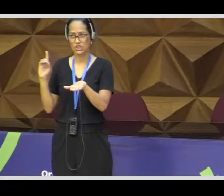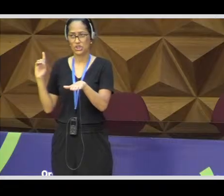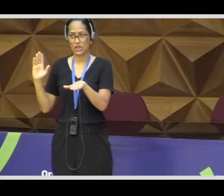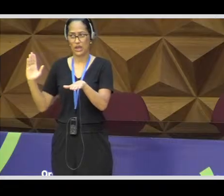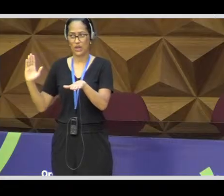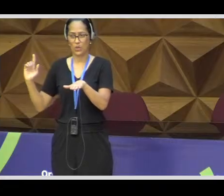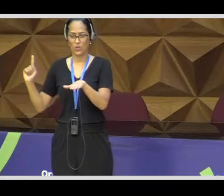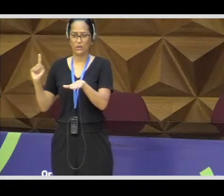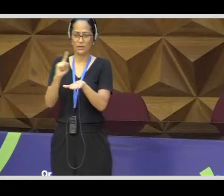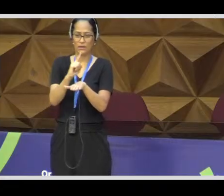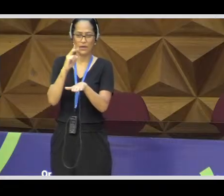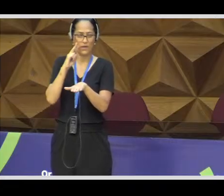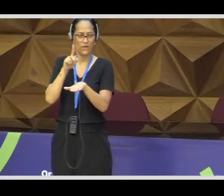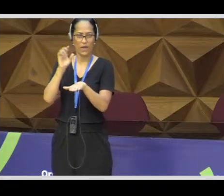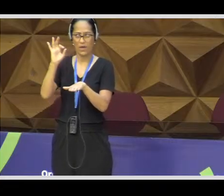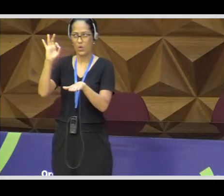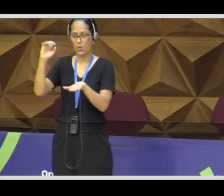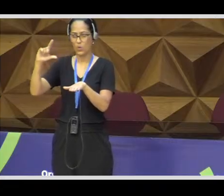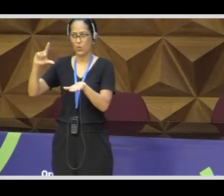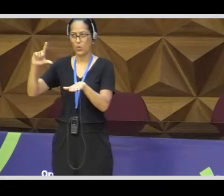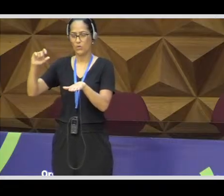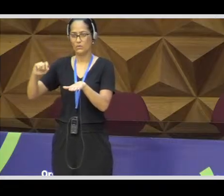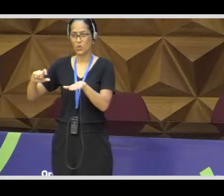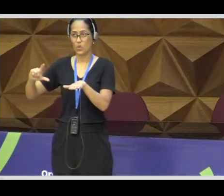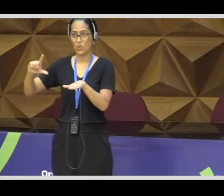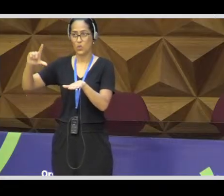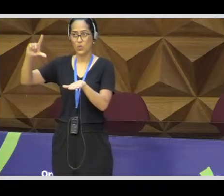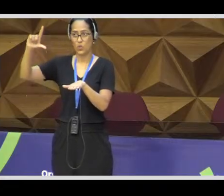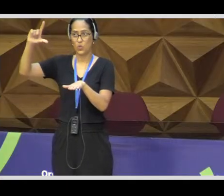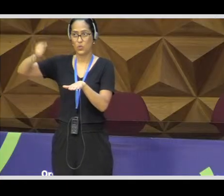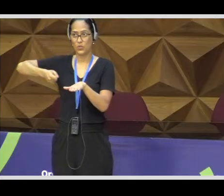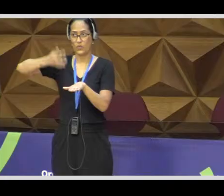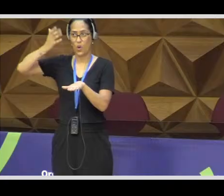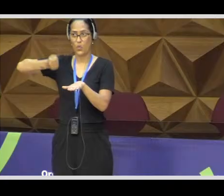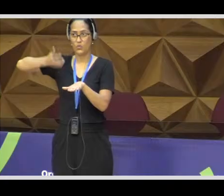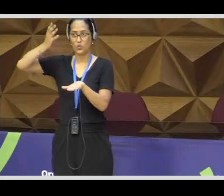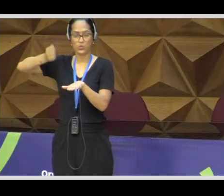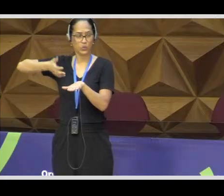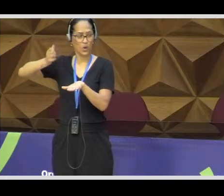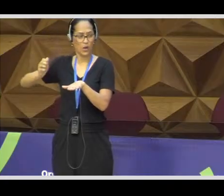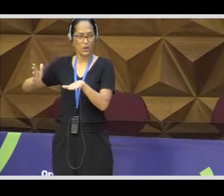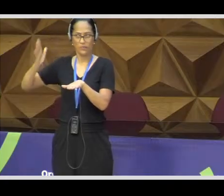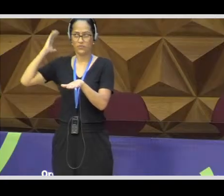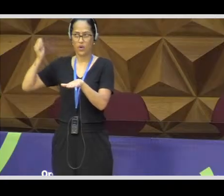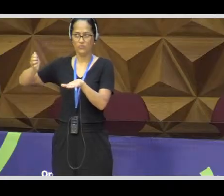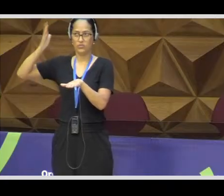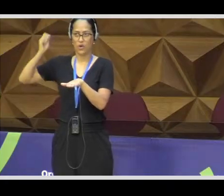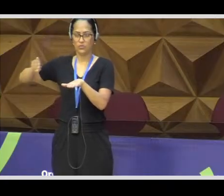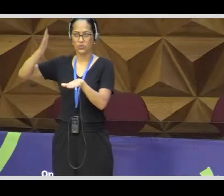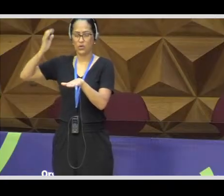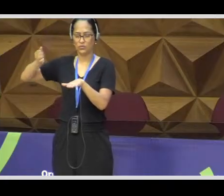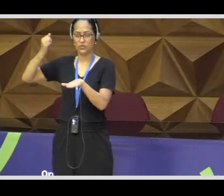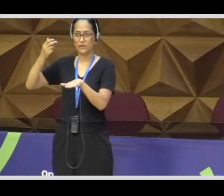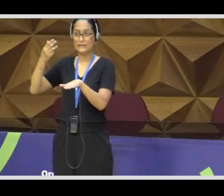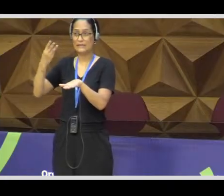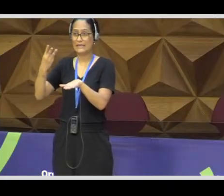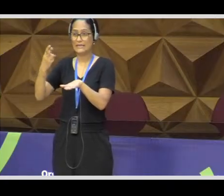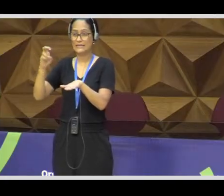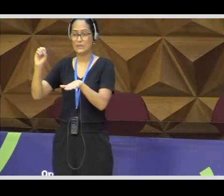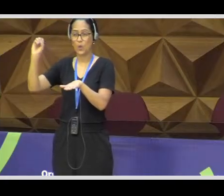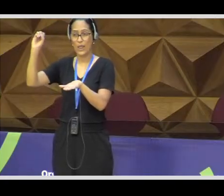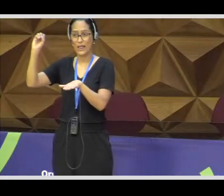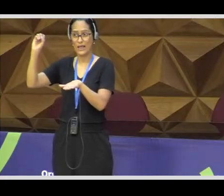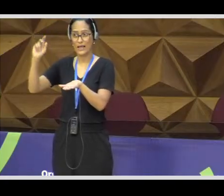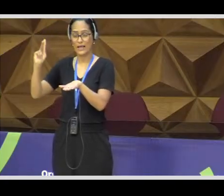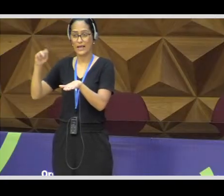we're increasing the speed. So the right-hand side one is 350 kilometers an hour. So I'm driving along at 30,